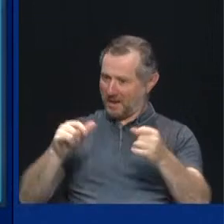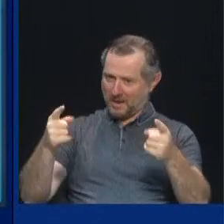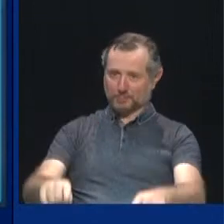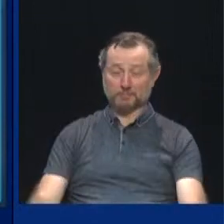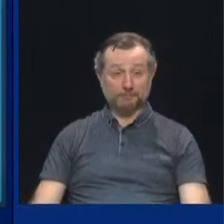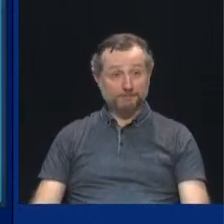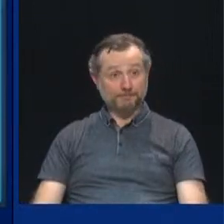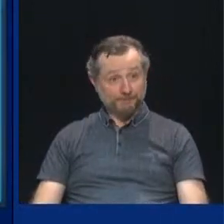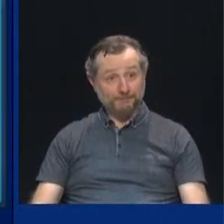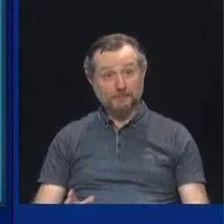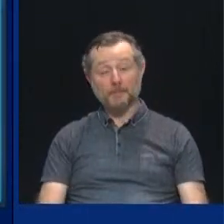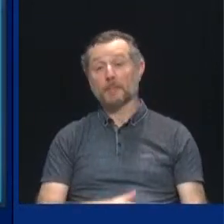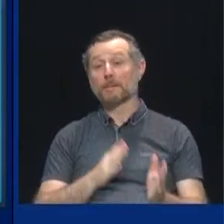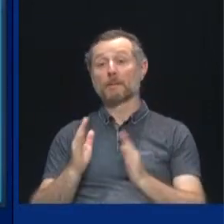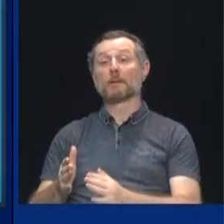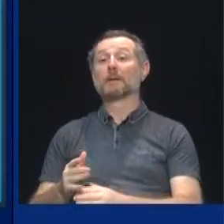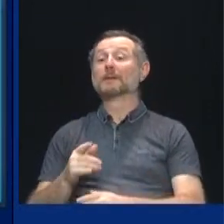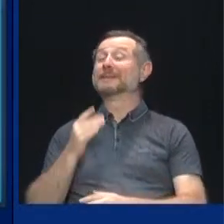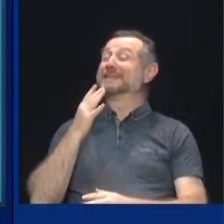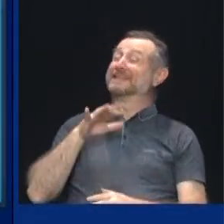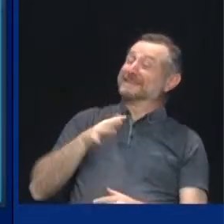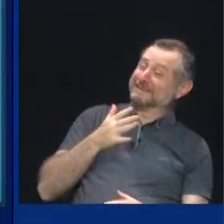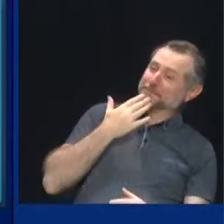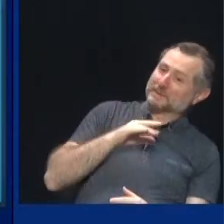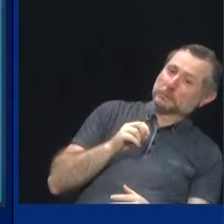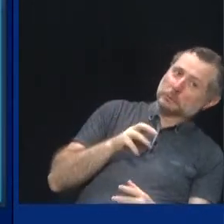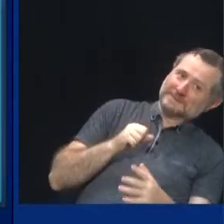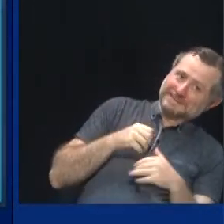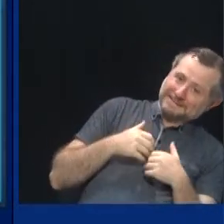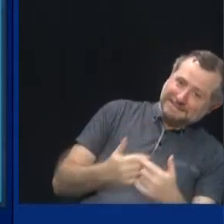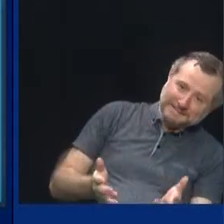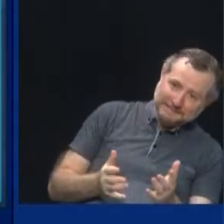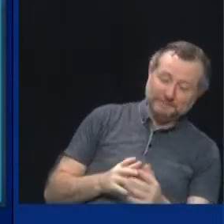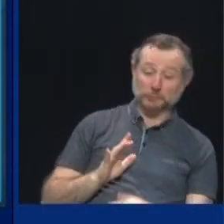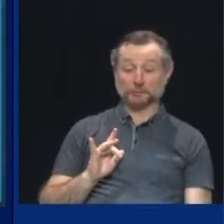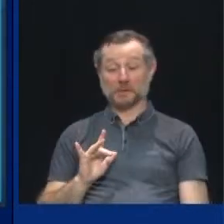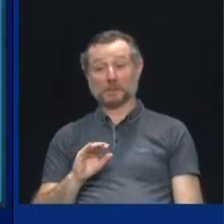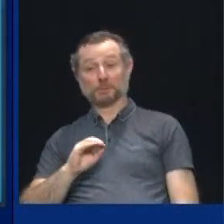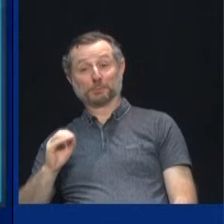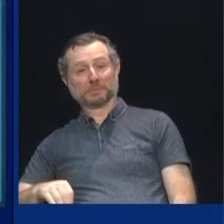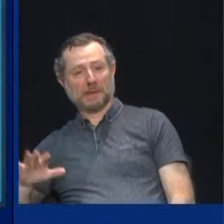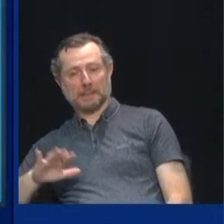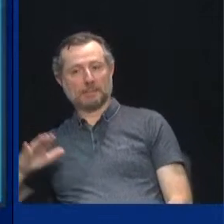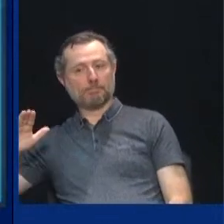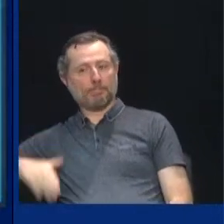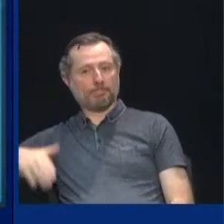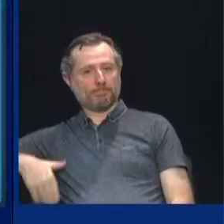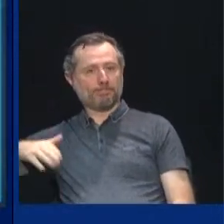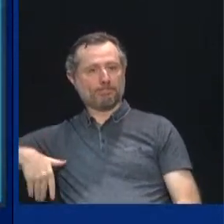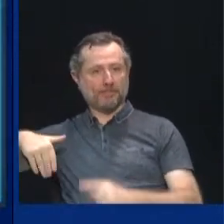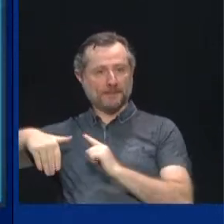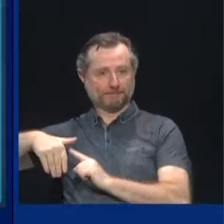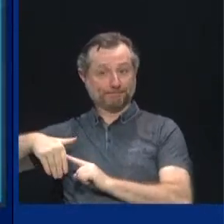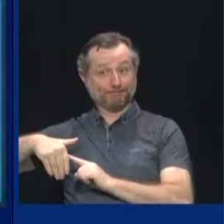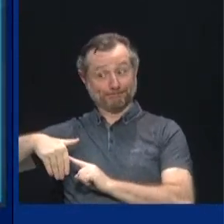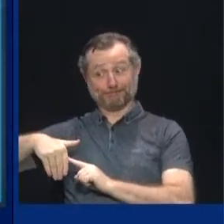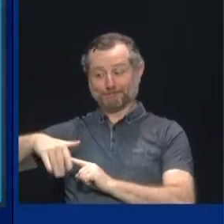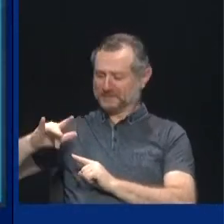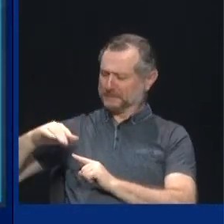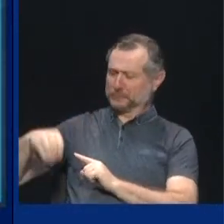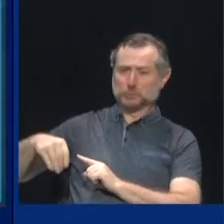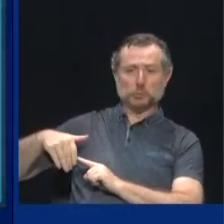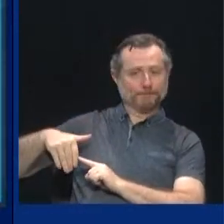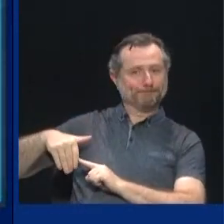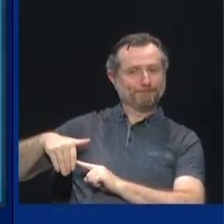news? Bad news is when you do 75%, it means 25% have not received the vaccine.